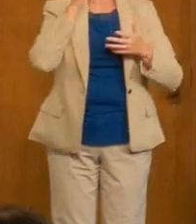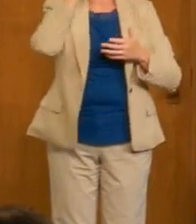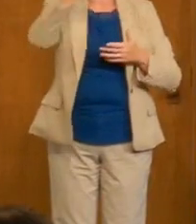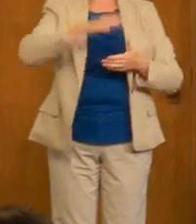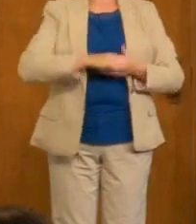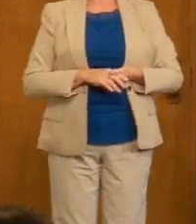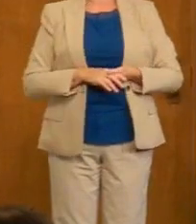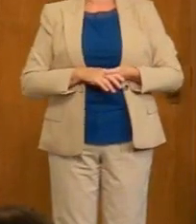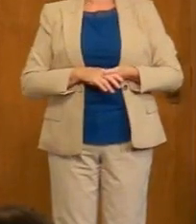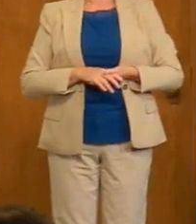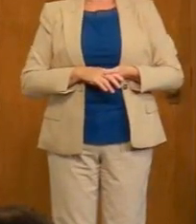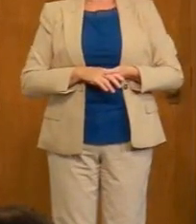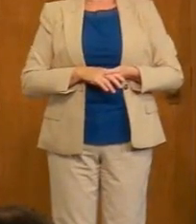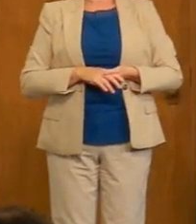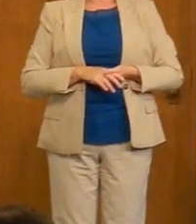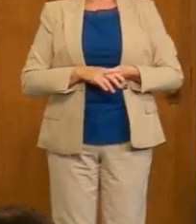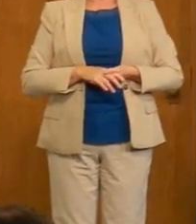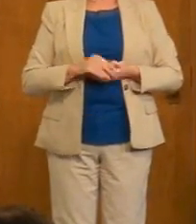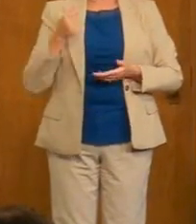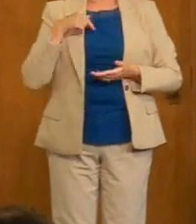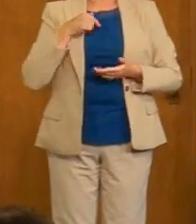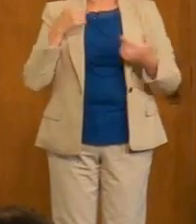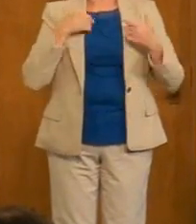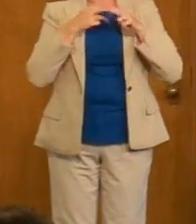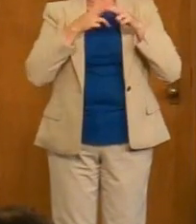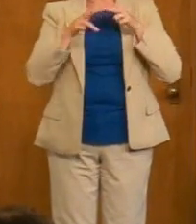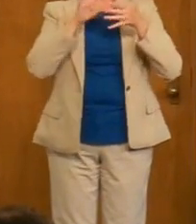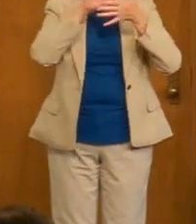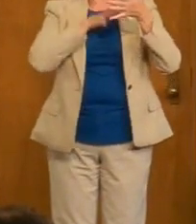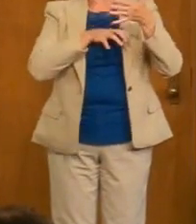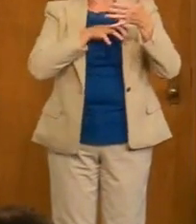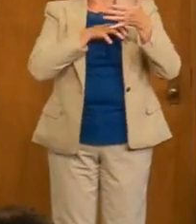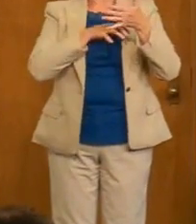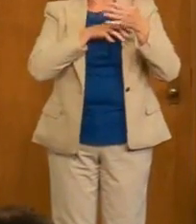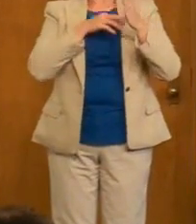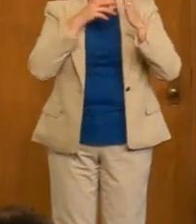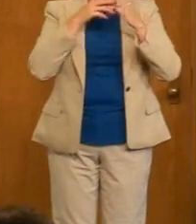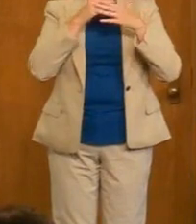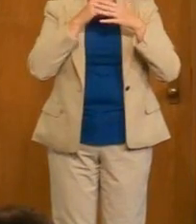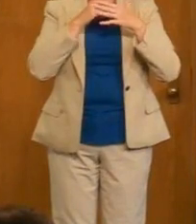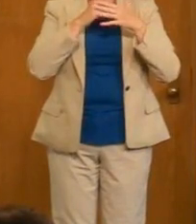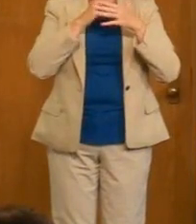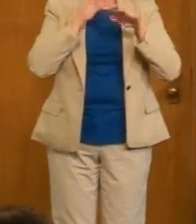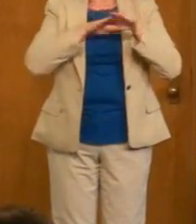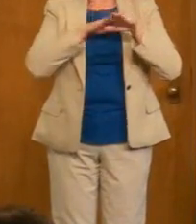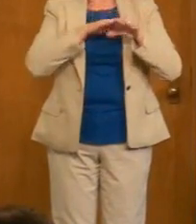this a week or two ago with respect to the emergency order. I might ask him to just speak to it again, which had